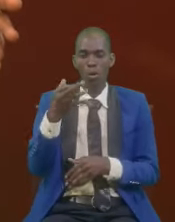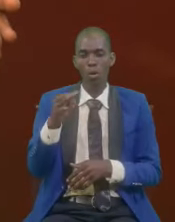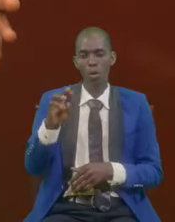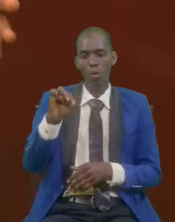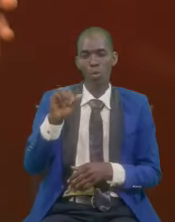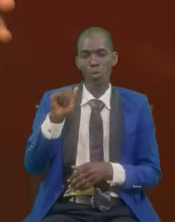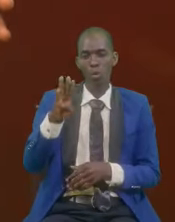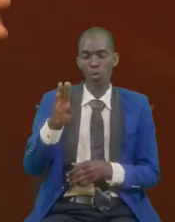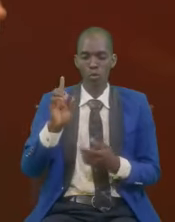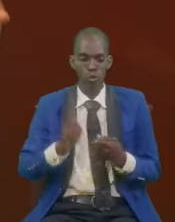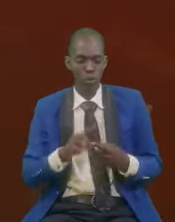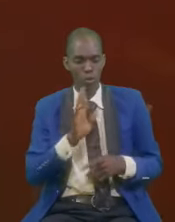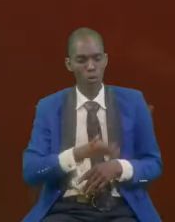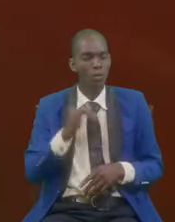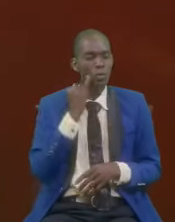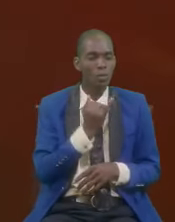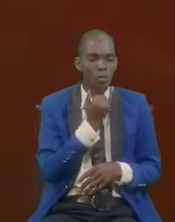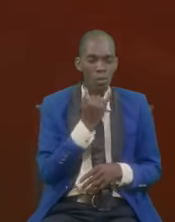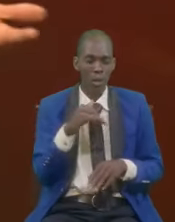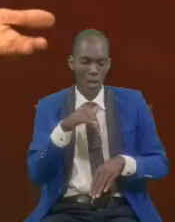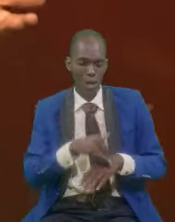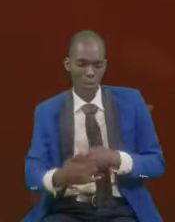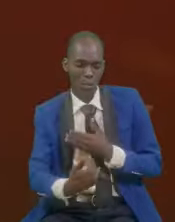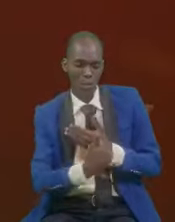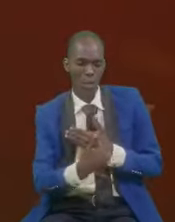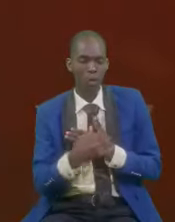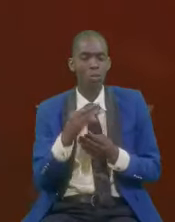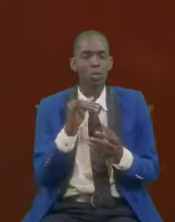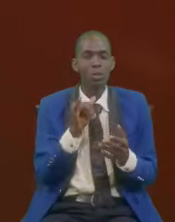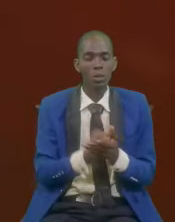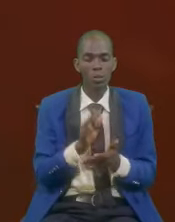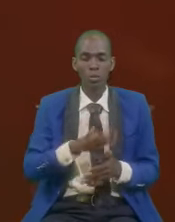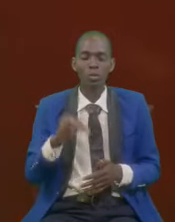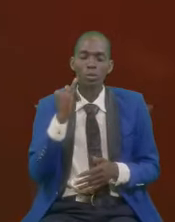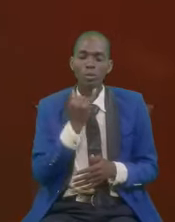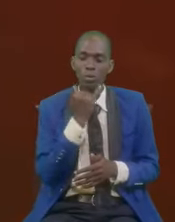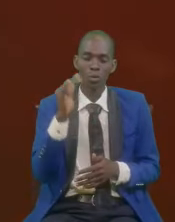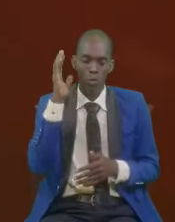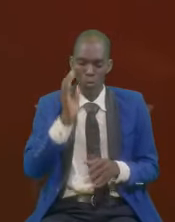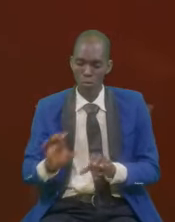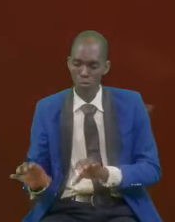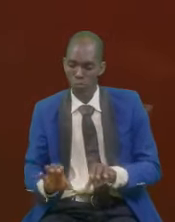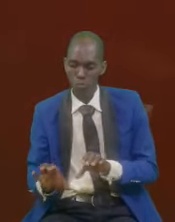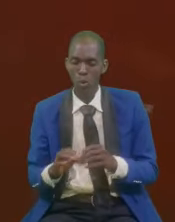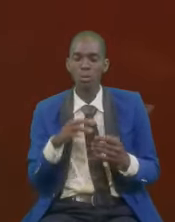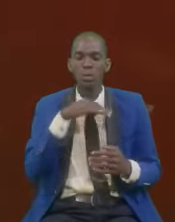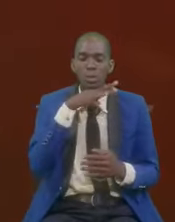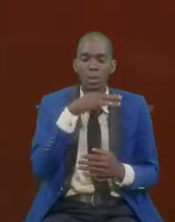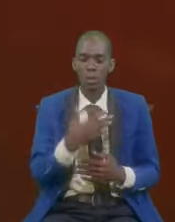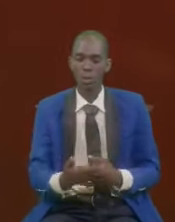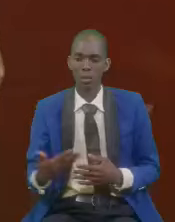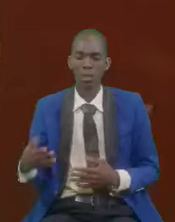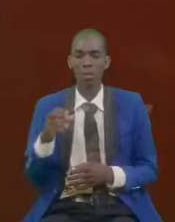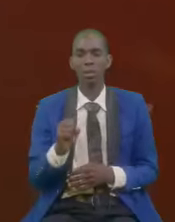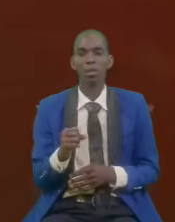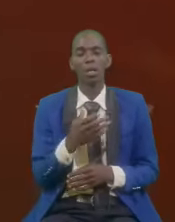children of Israel in a corner behind, so that they will commit immorality